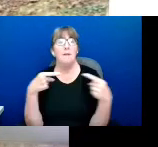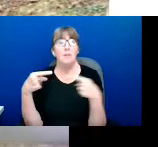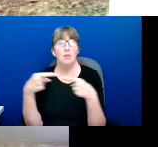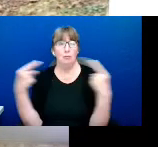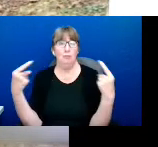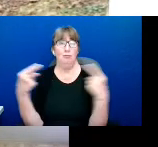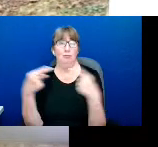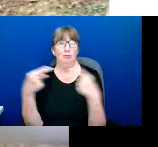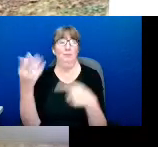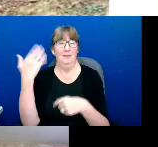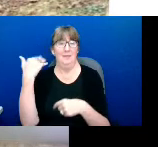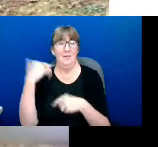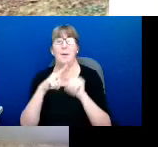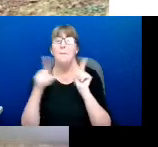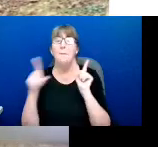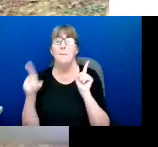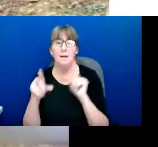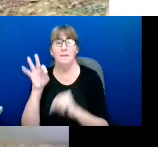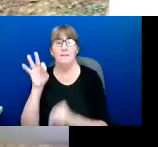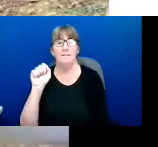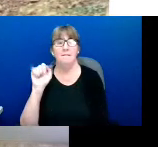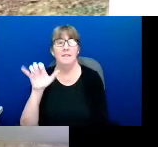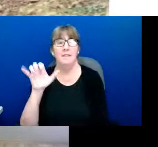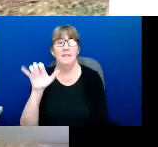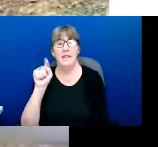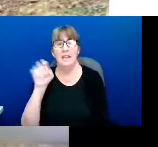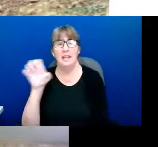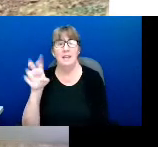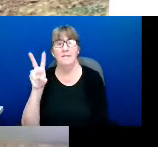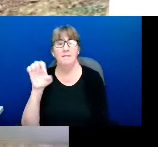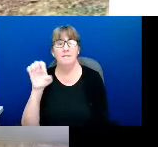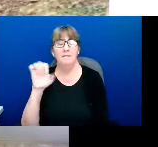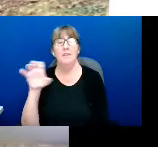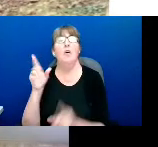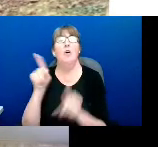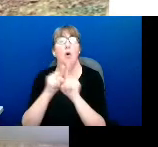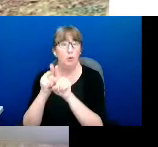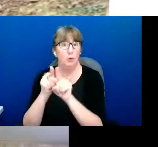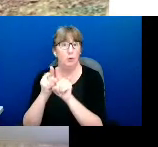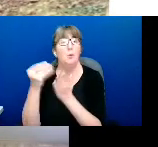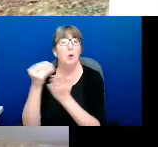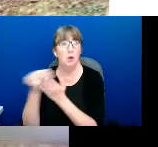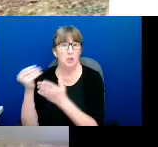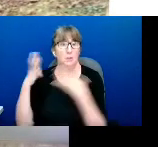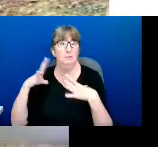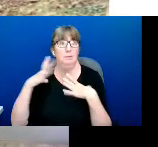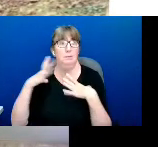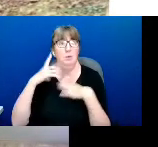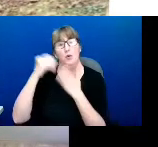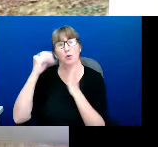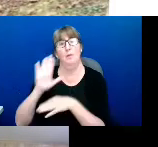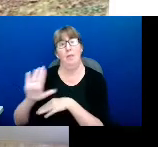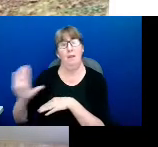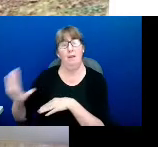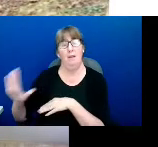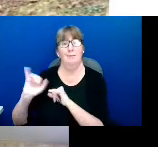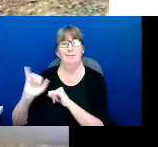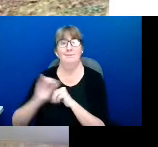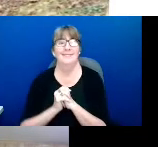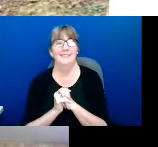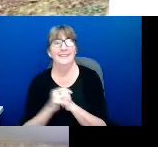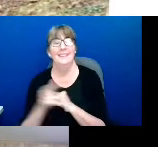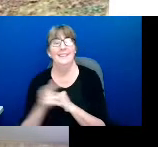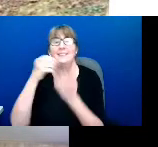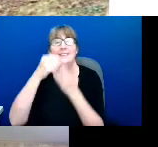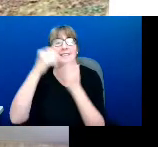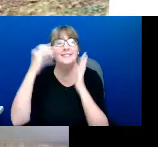also purchased gear for their students as well. So these students not only are going out into the job